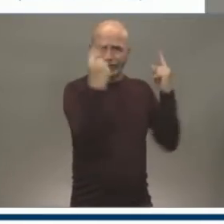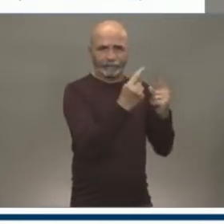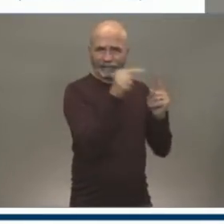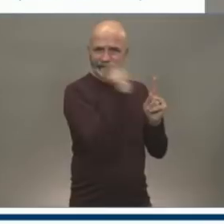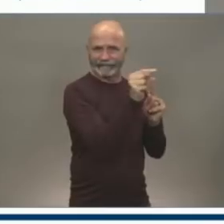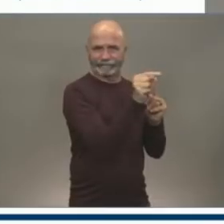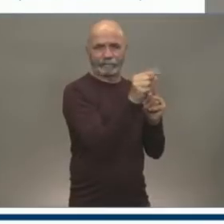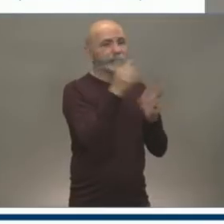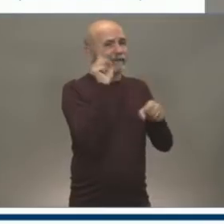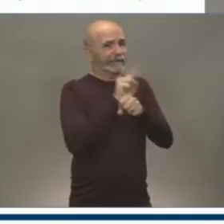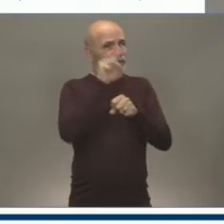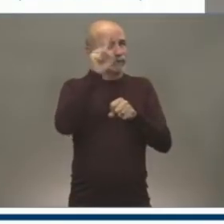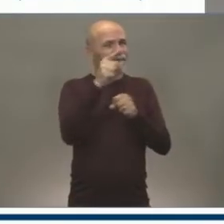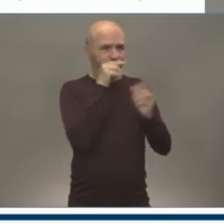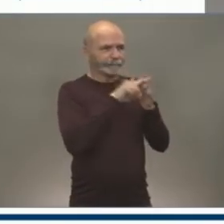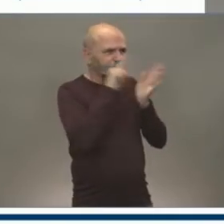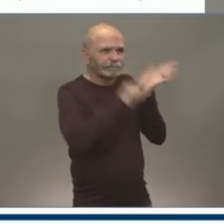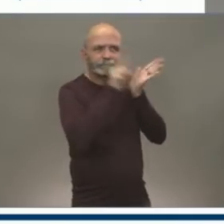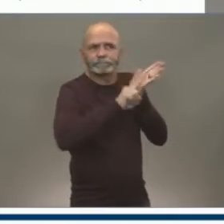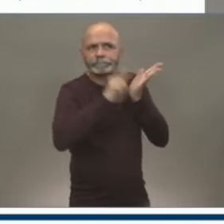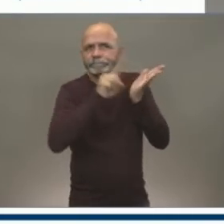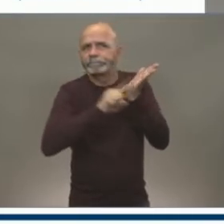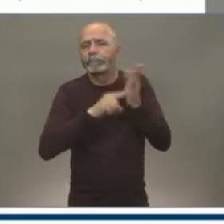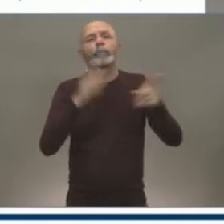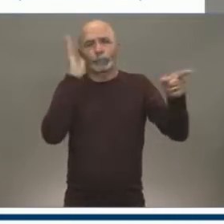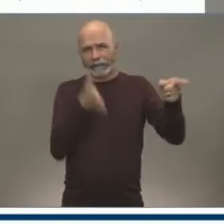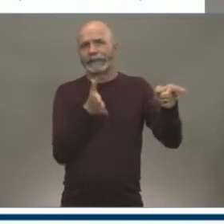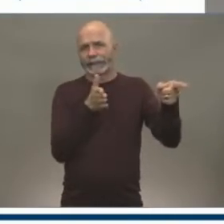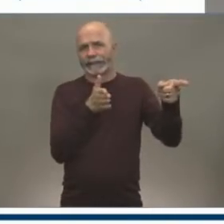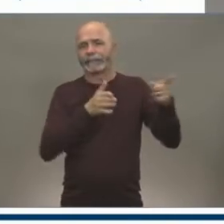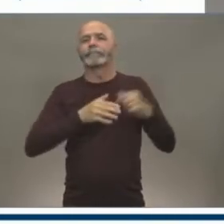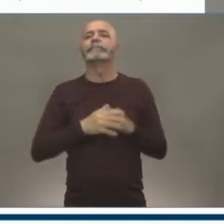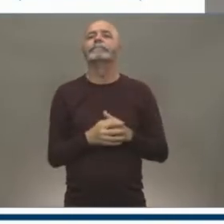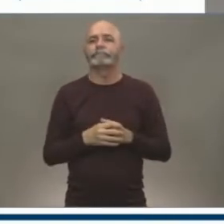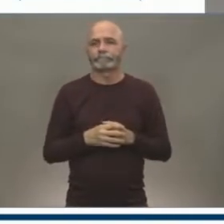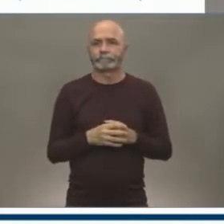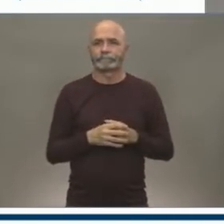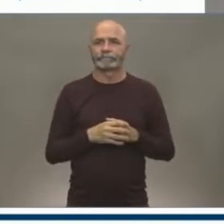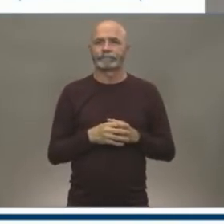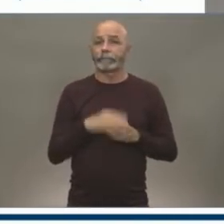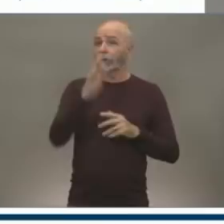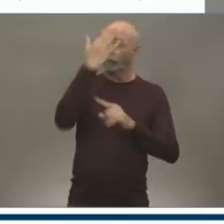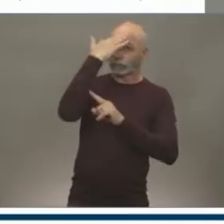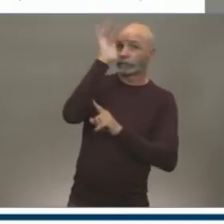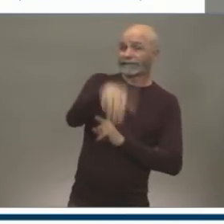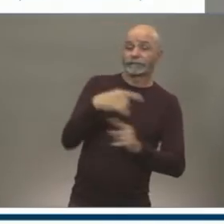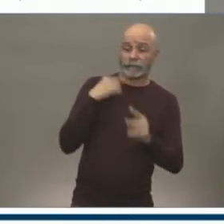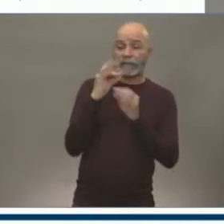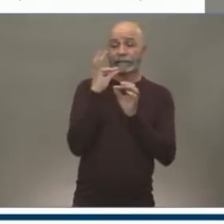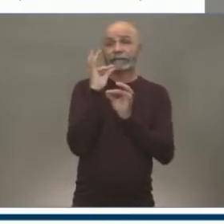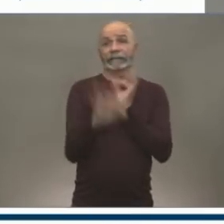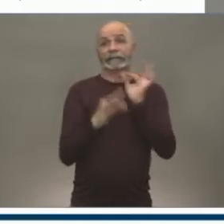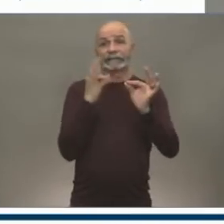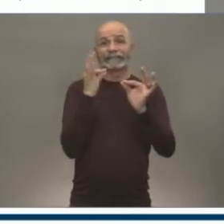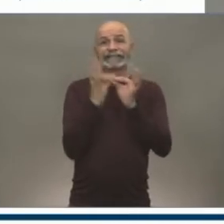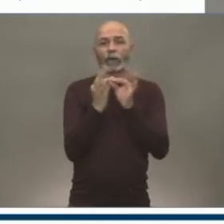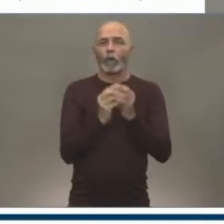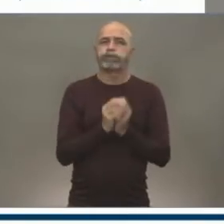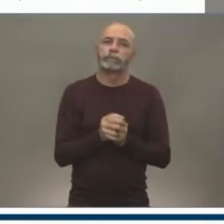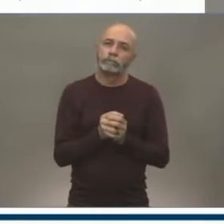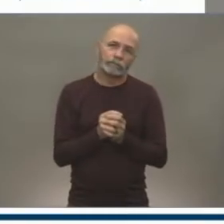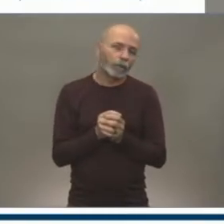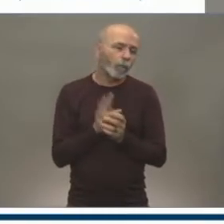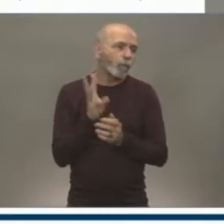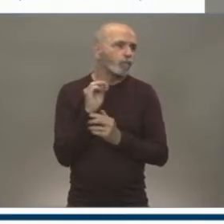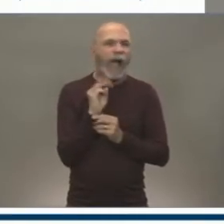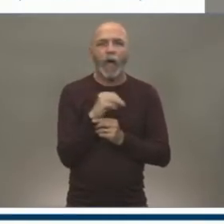week. So let me talk a little bit more about testing, because there is a lot going on. There's been a tremendous amount of good work, but there's